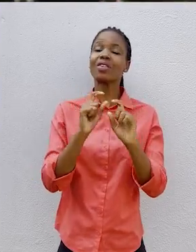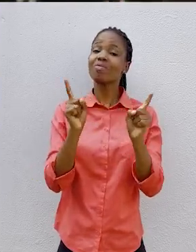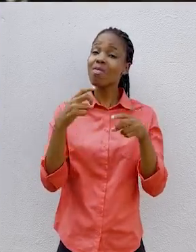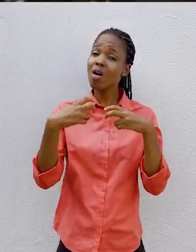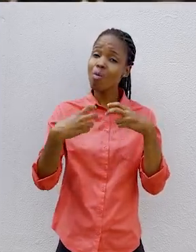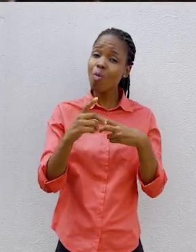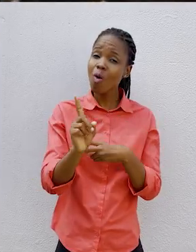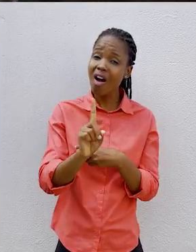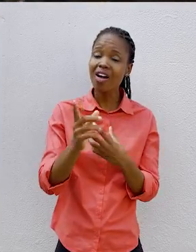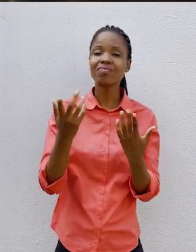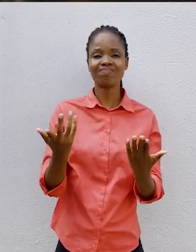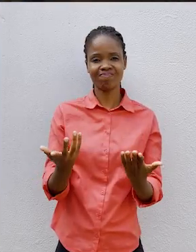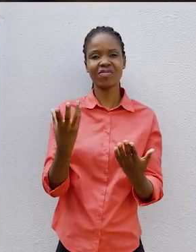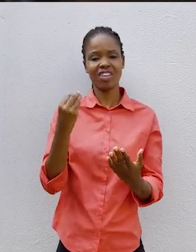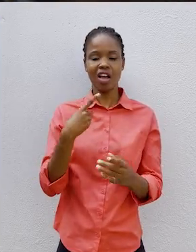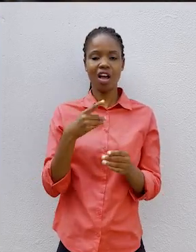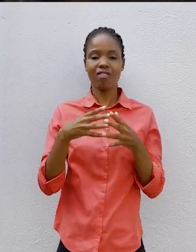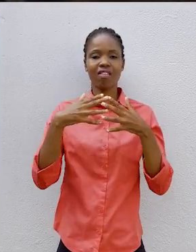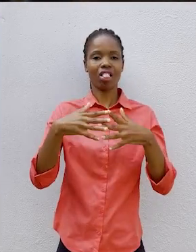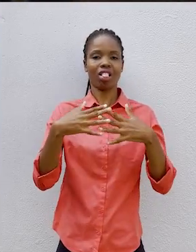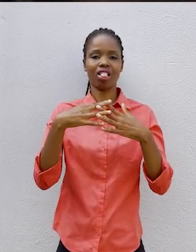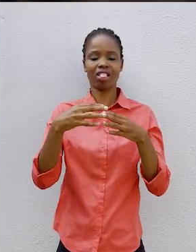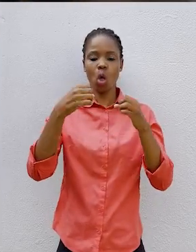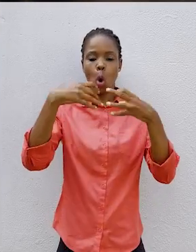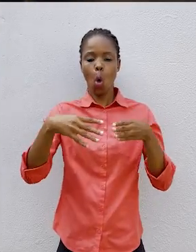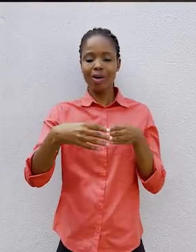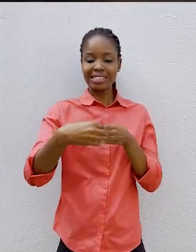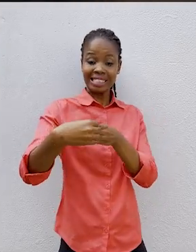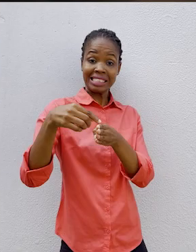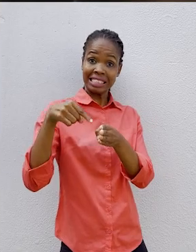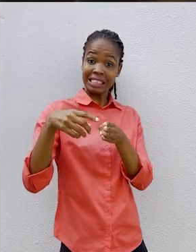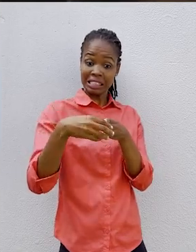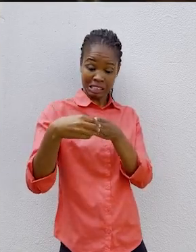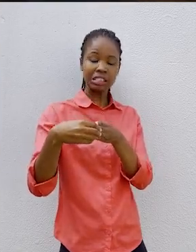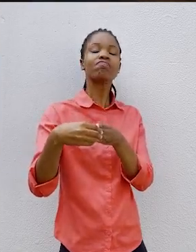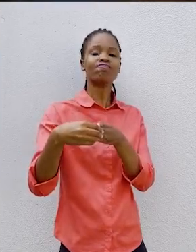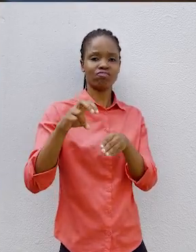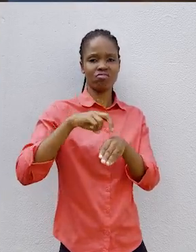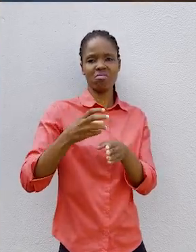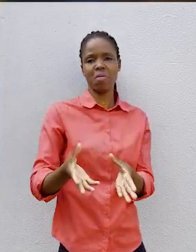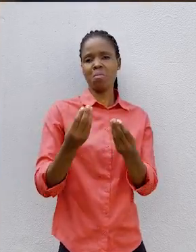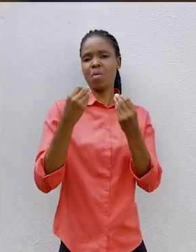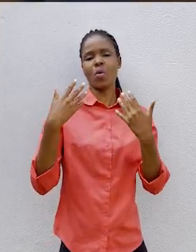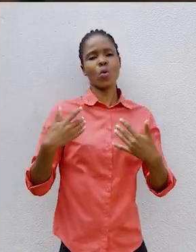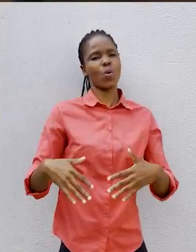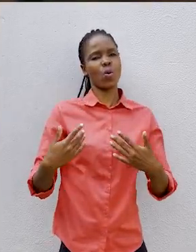do, but they have no direction. And so to give somebody that direction